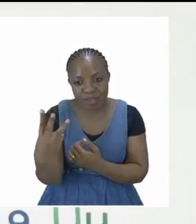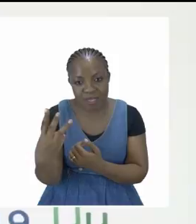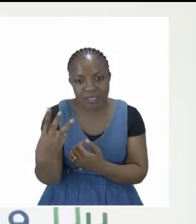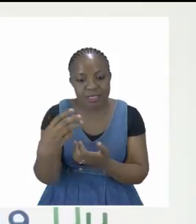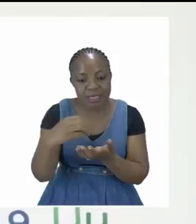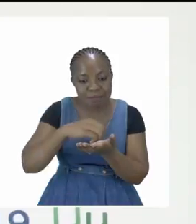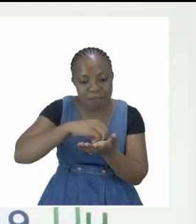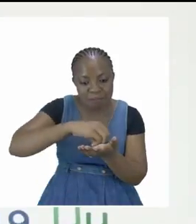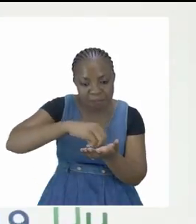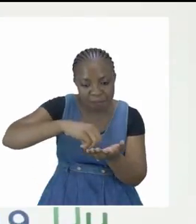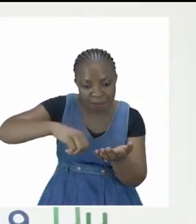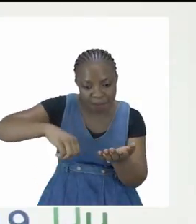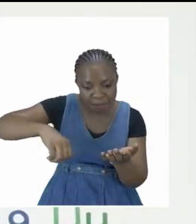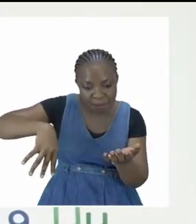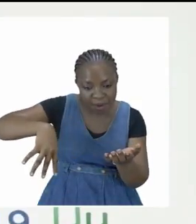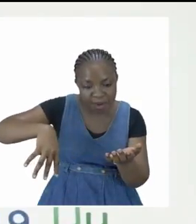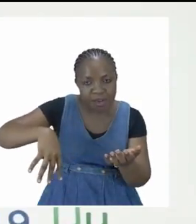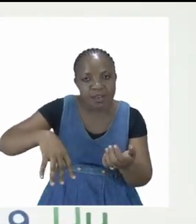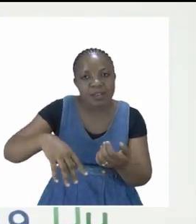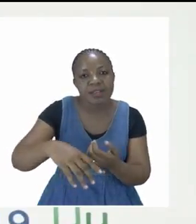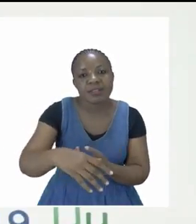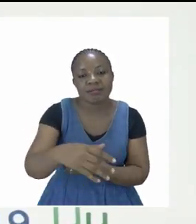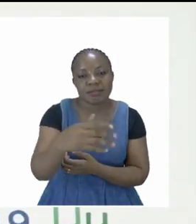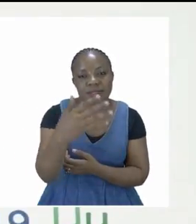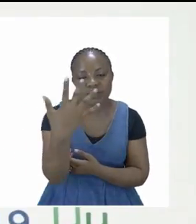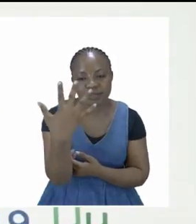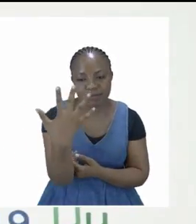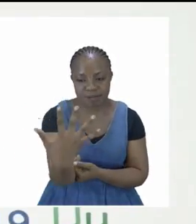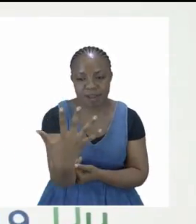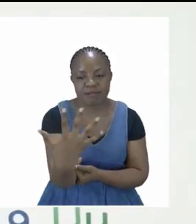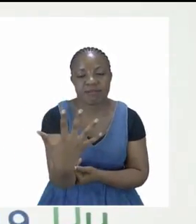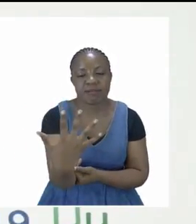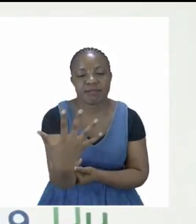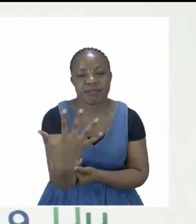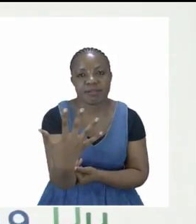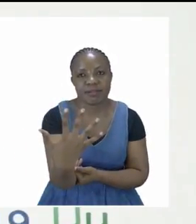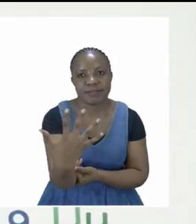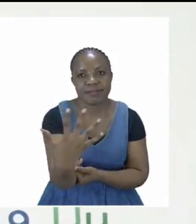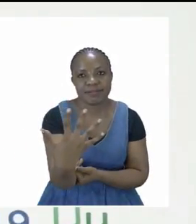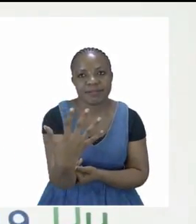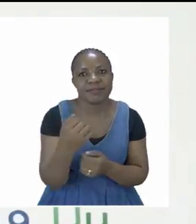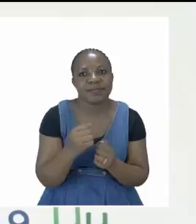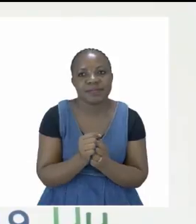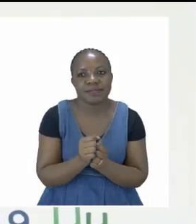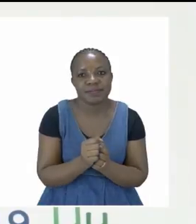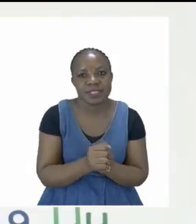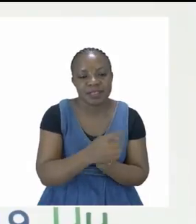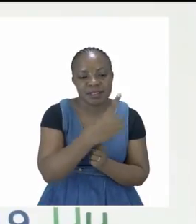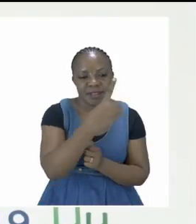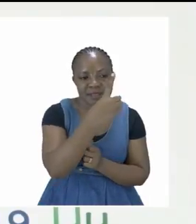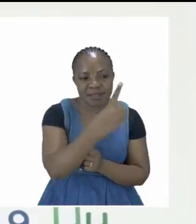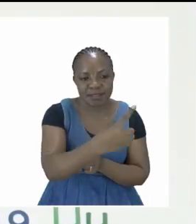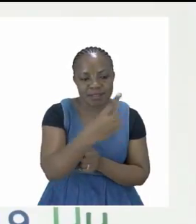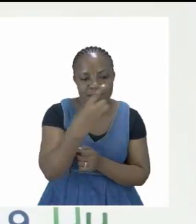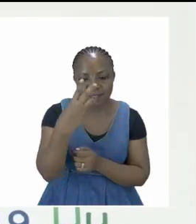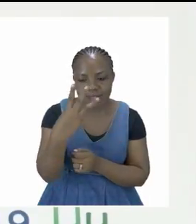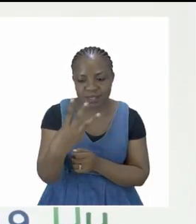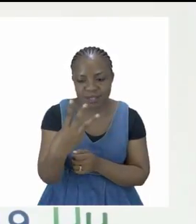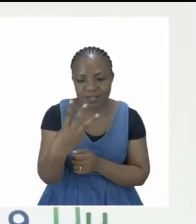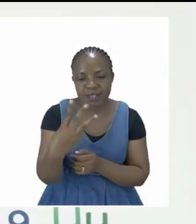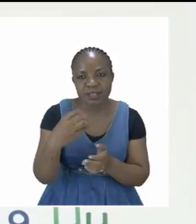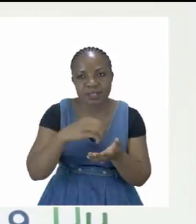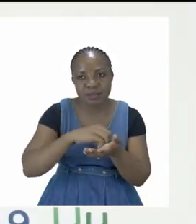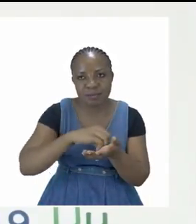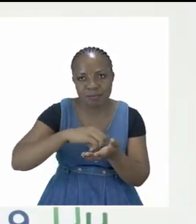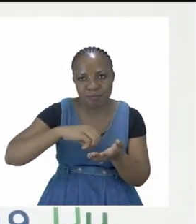add 1, 2, 3, 4, 5. Now,